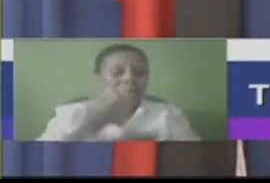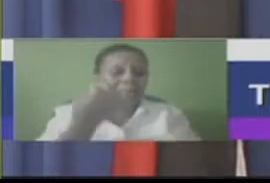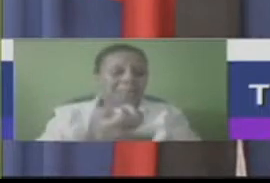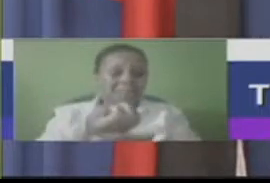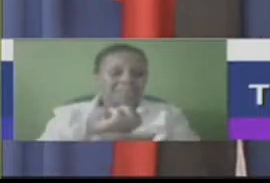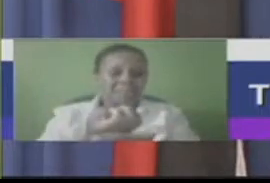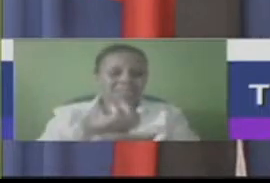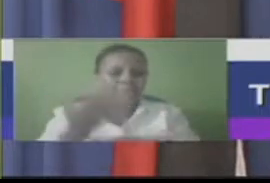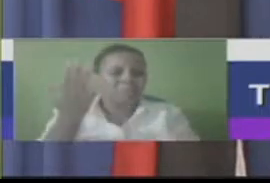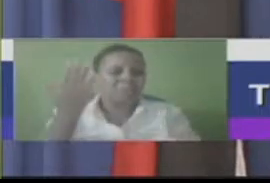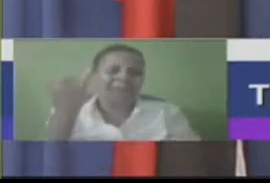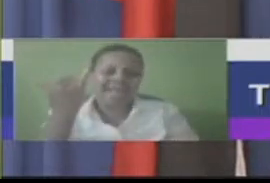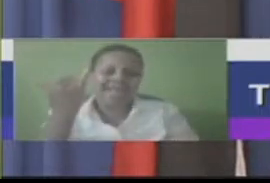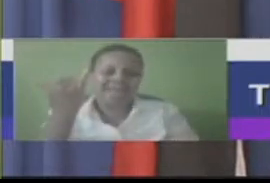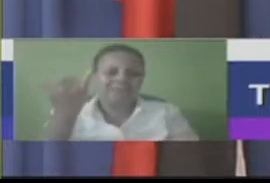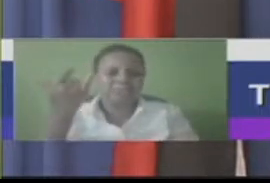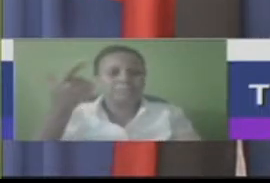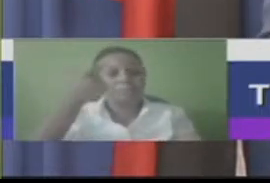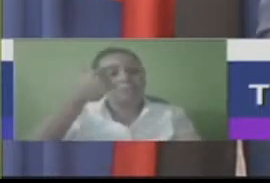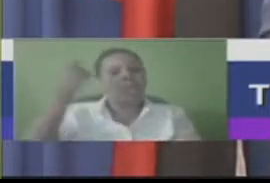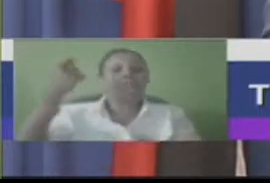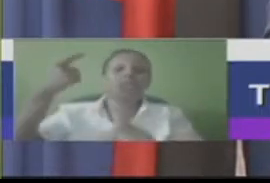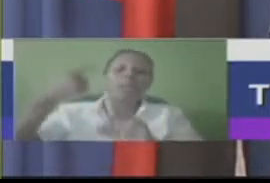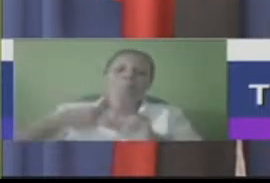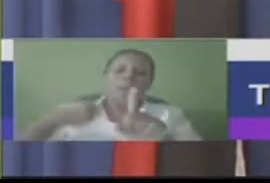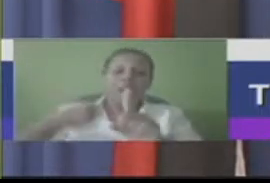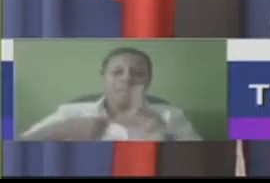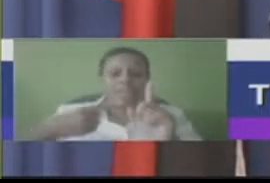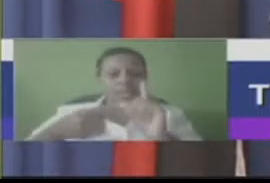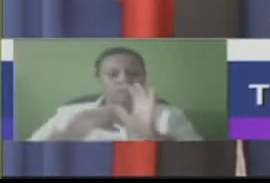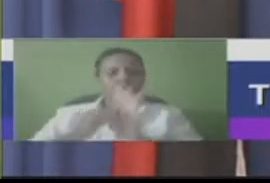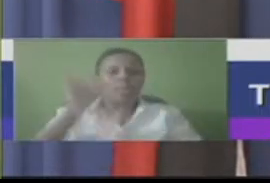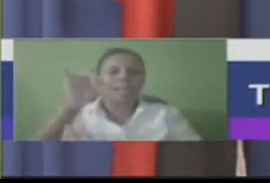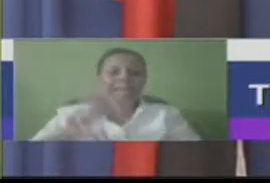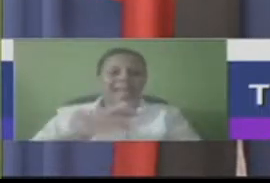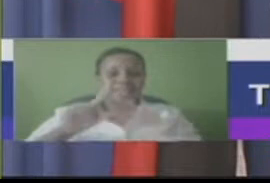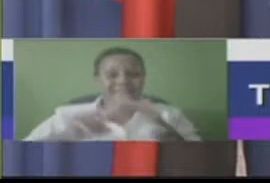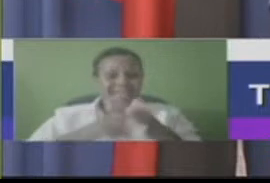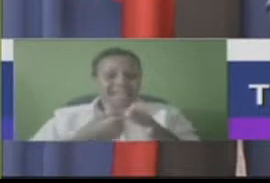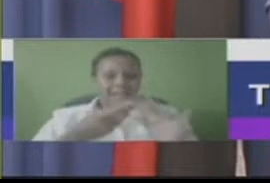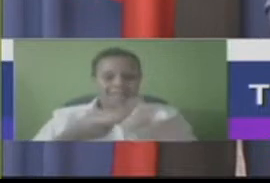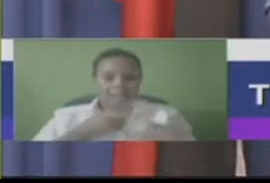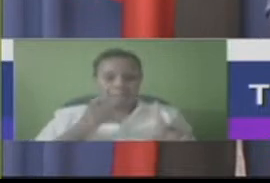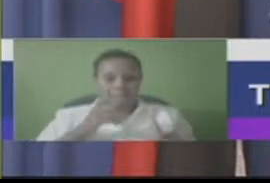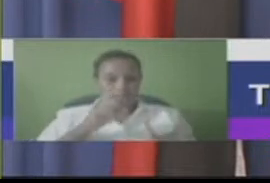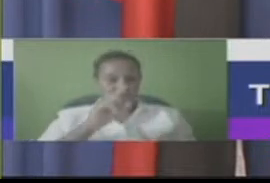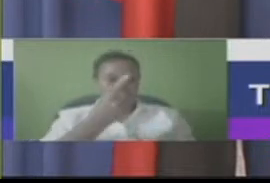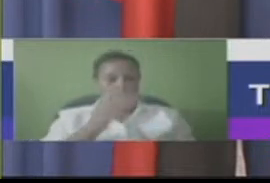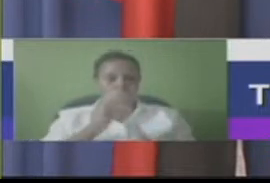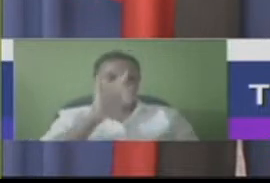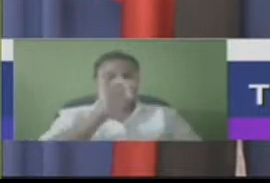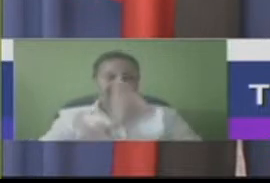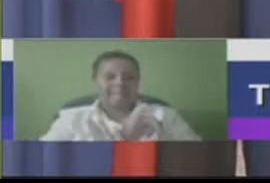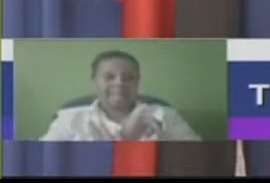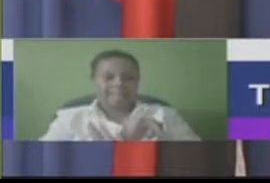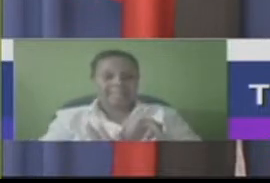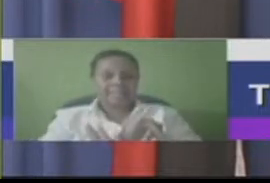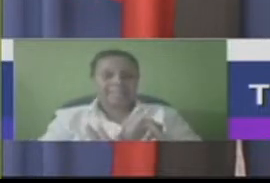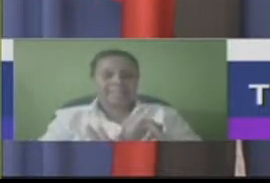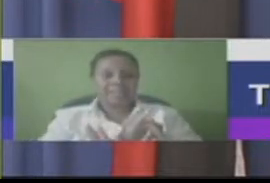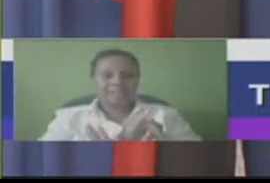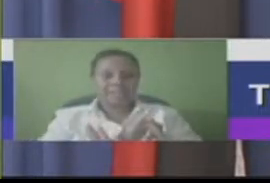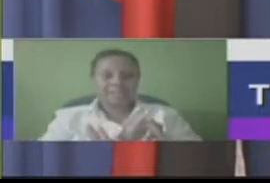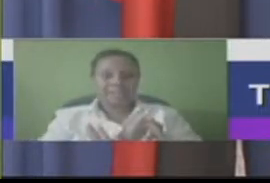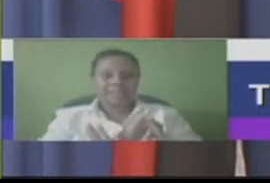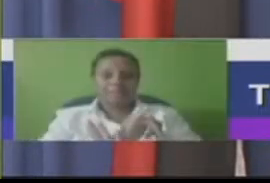of July, in fact, starting on the 1st of July, we are keeping our children and their exams in